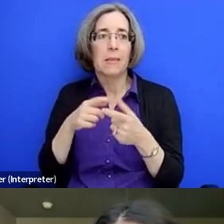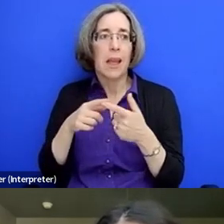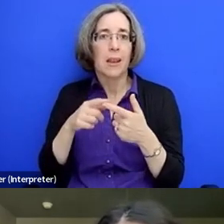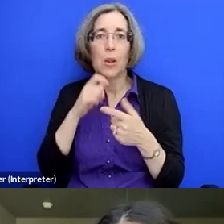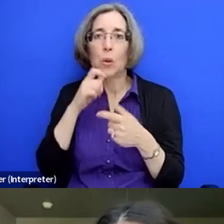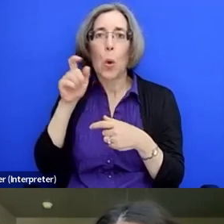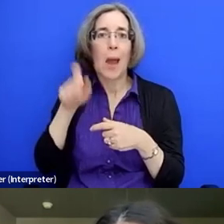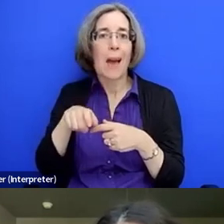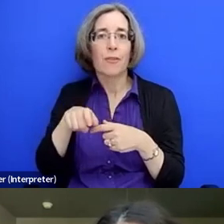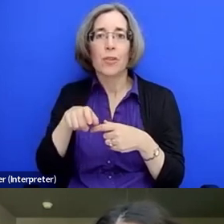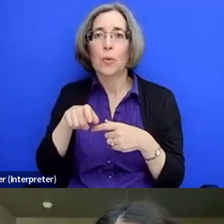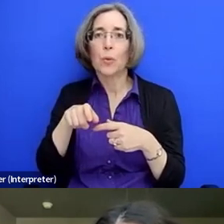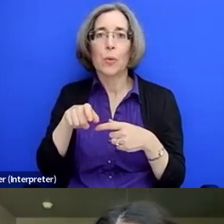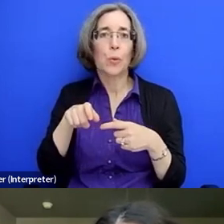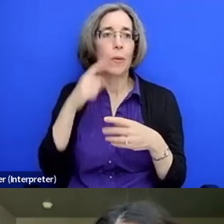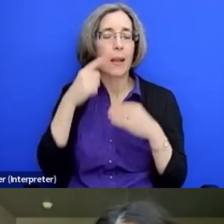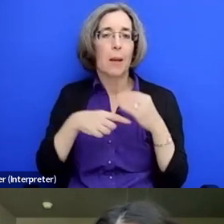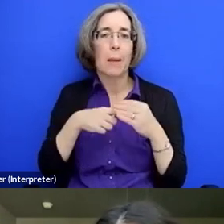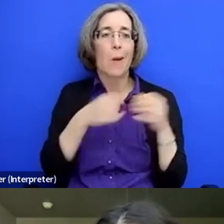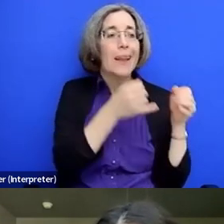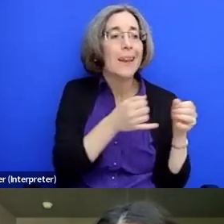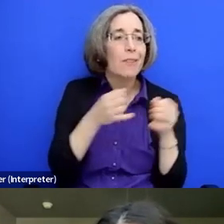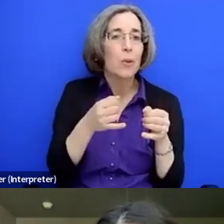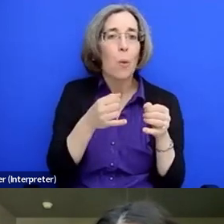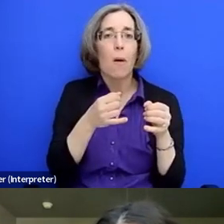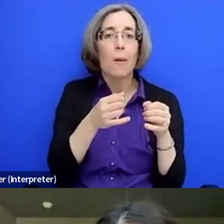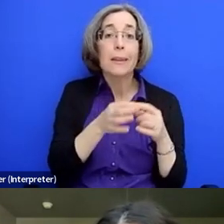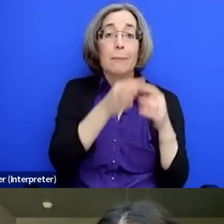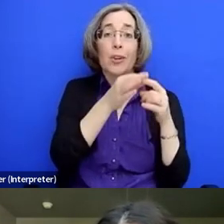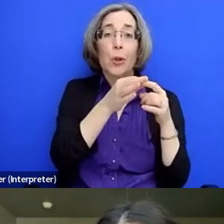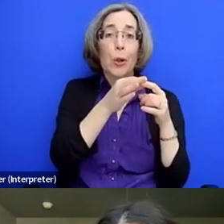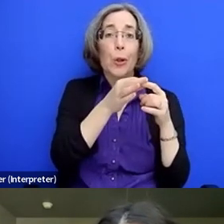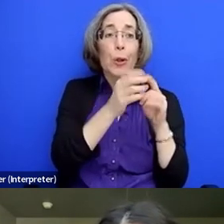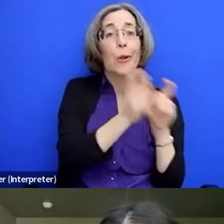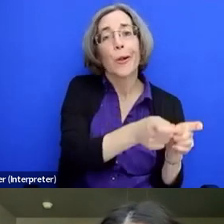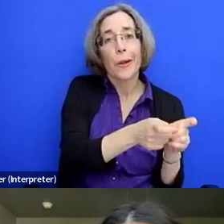special privileging, all those sorts of problematic criticisms.